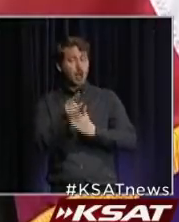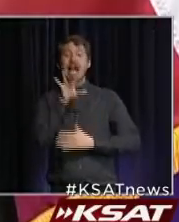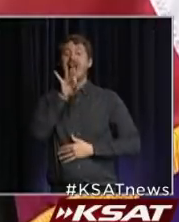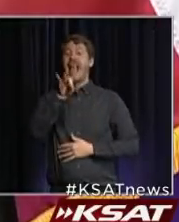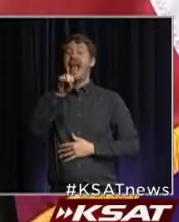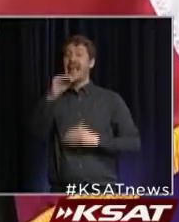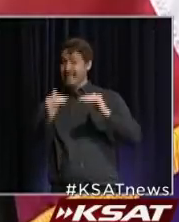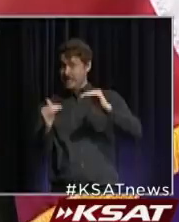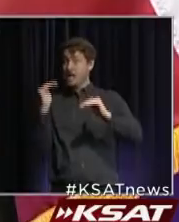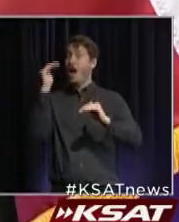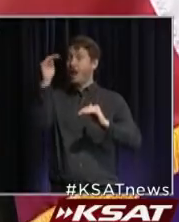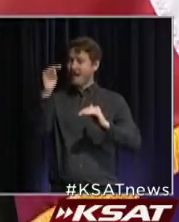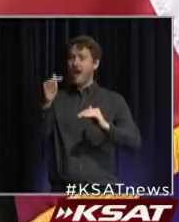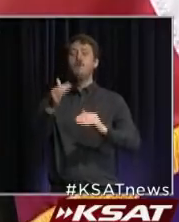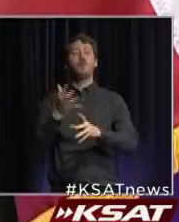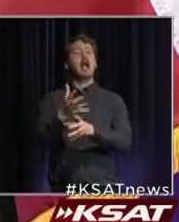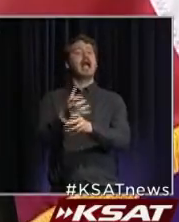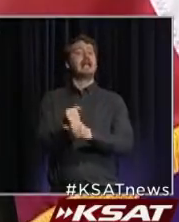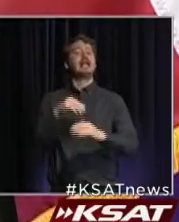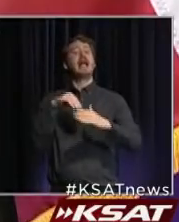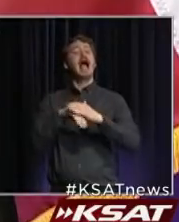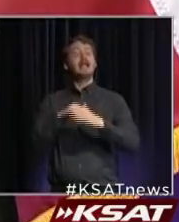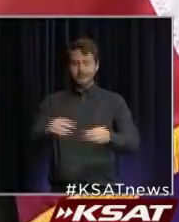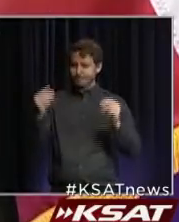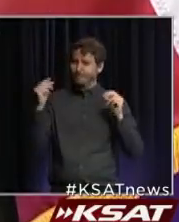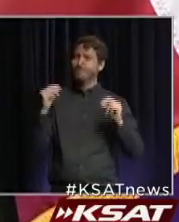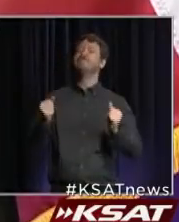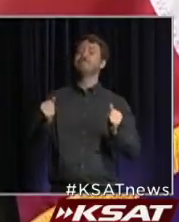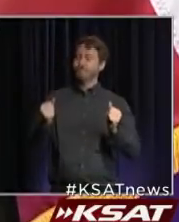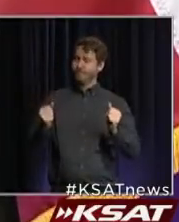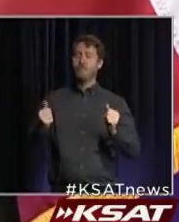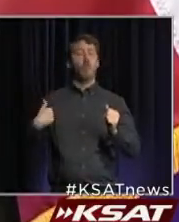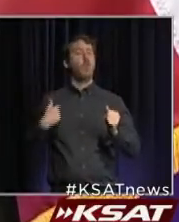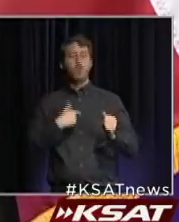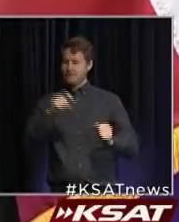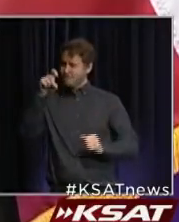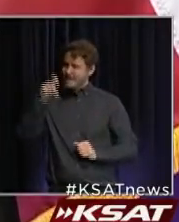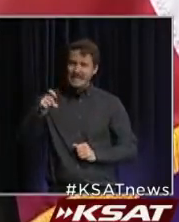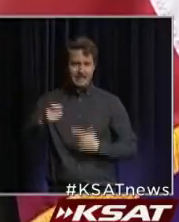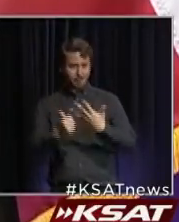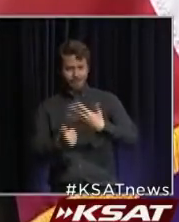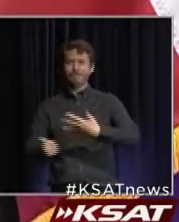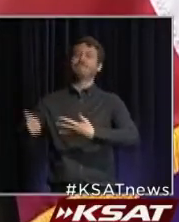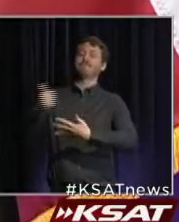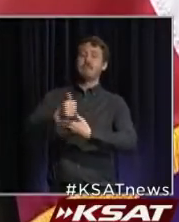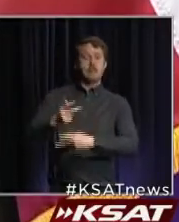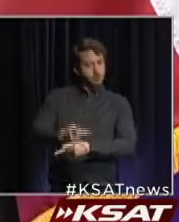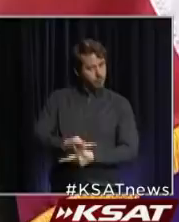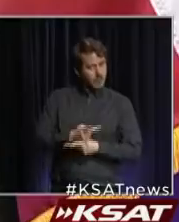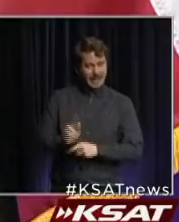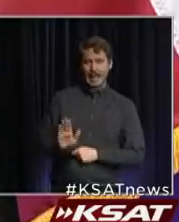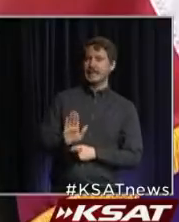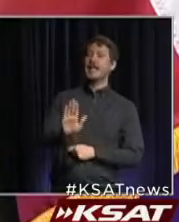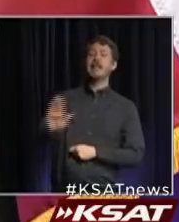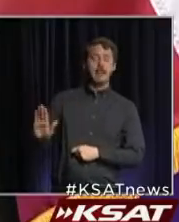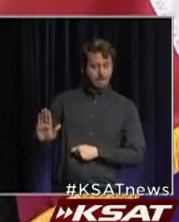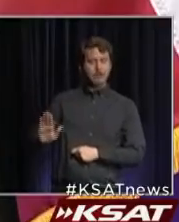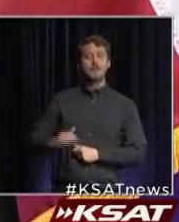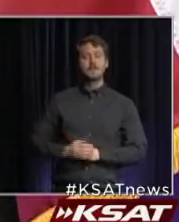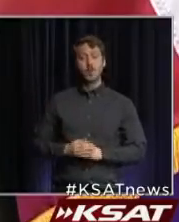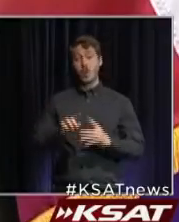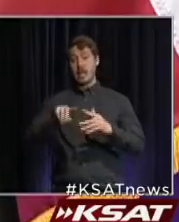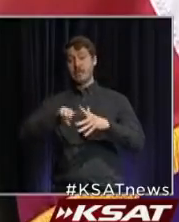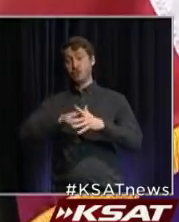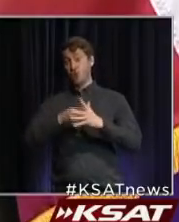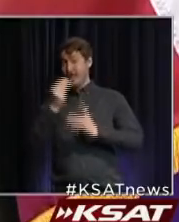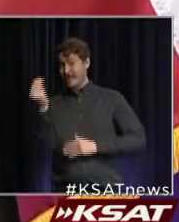up to receive access as quickly as possible, which is something that we all need to protect the most vulnerable among us. So starting on Monday, the